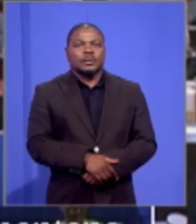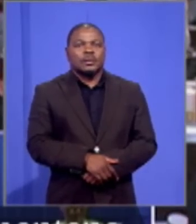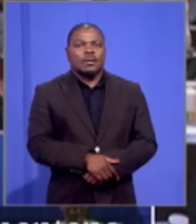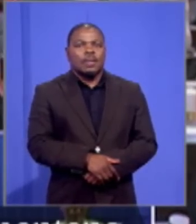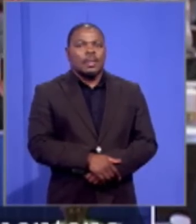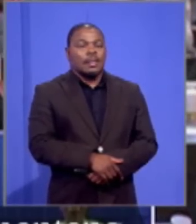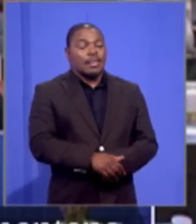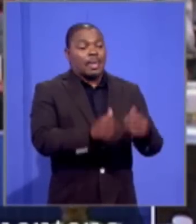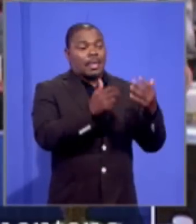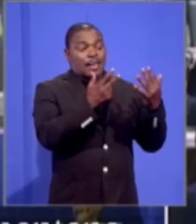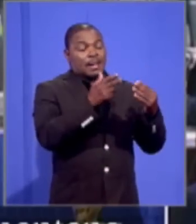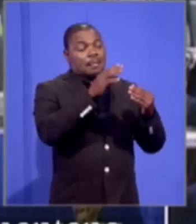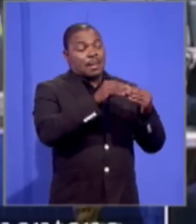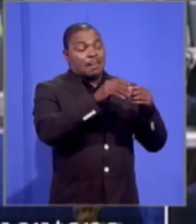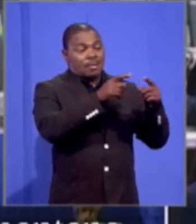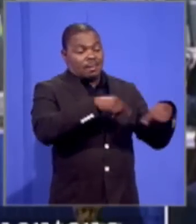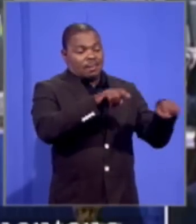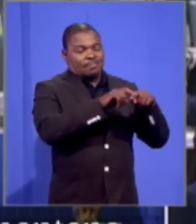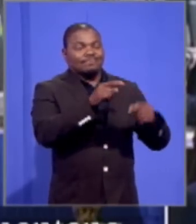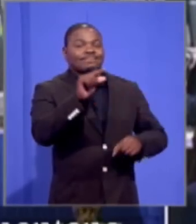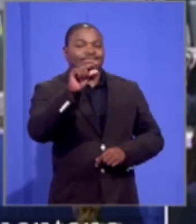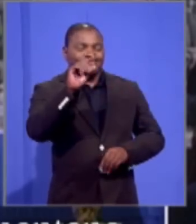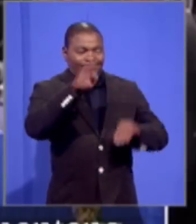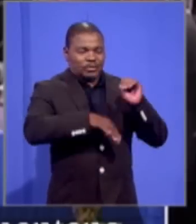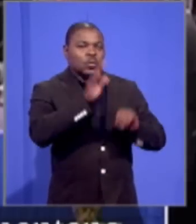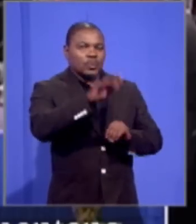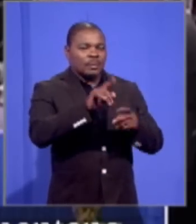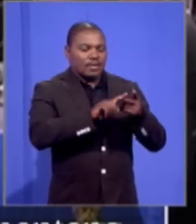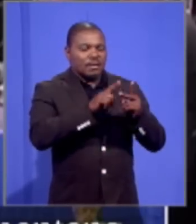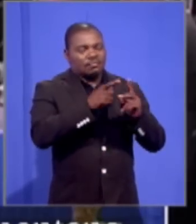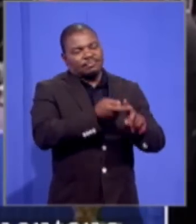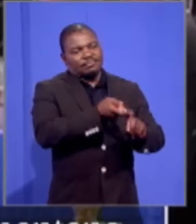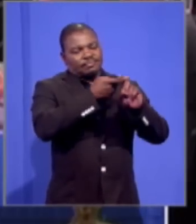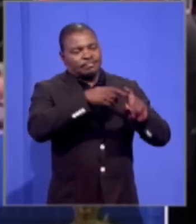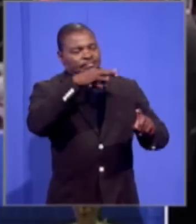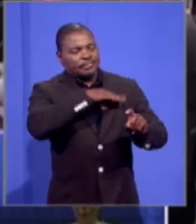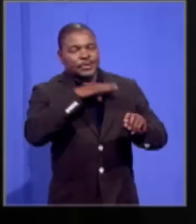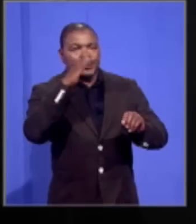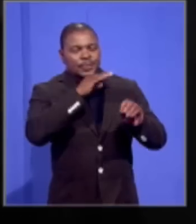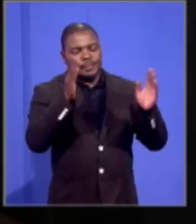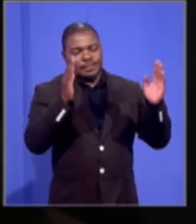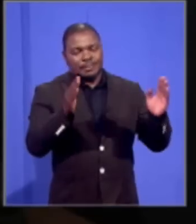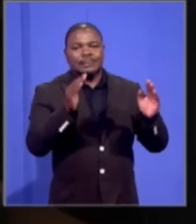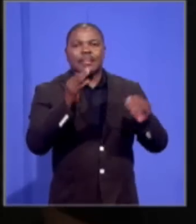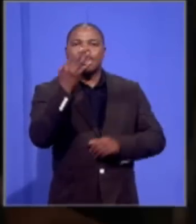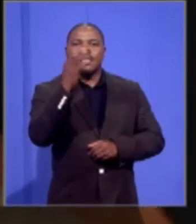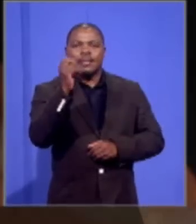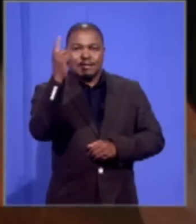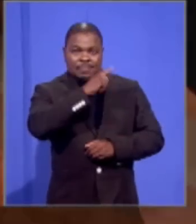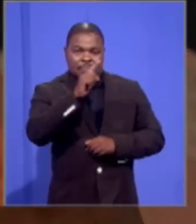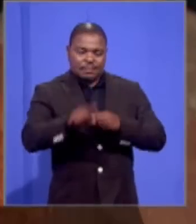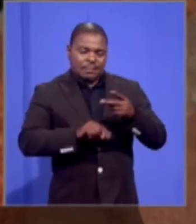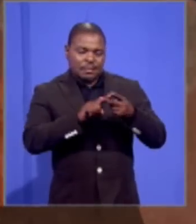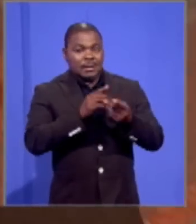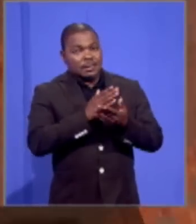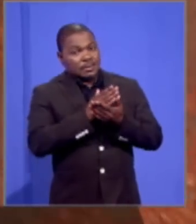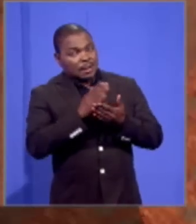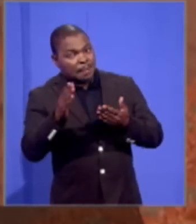Maloko ao a seswai a lebane le kotlo ya go fegwa ntle le mogolo wa matšatši a 30 mola ba bangwe